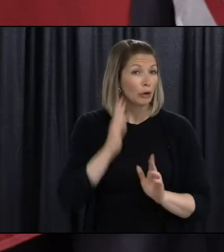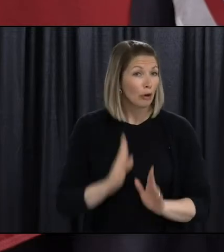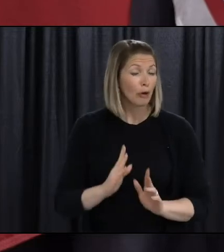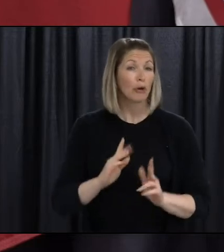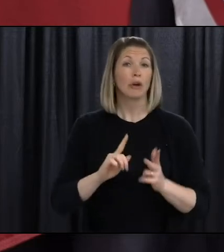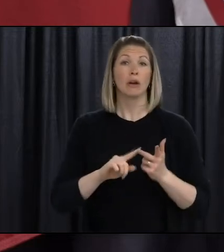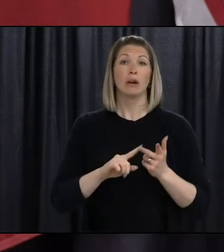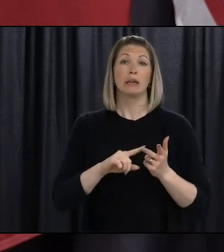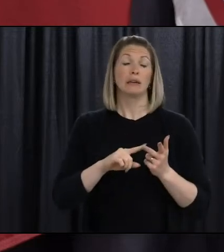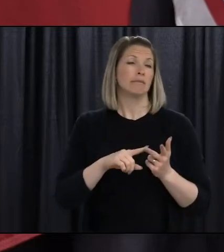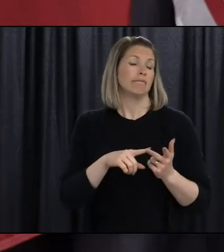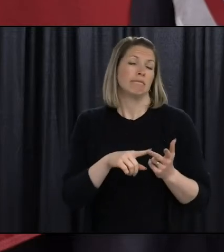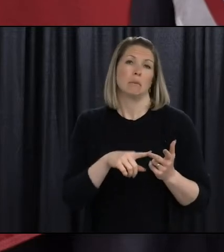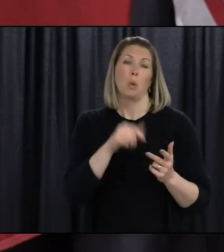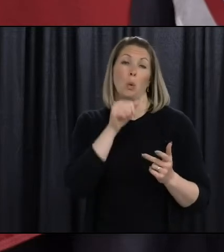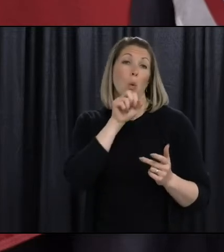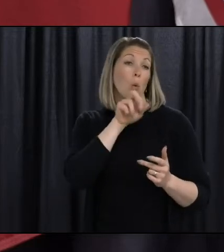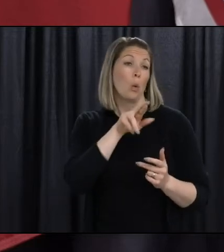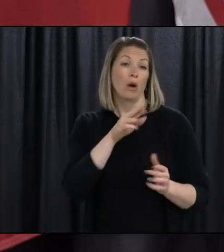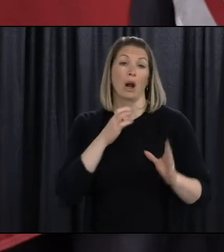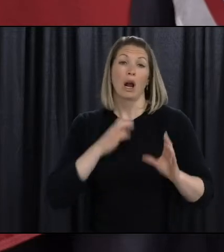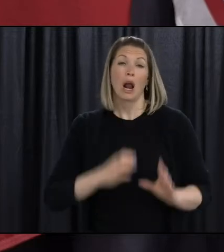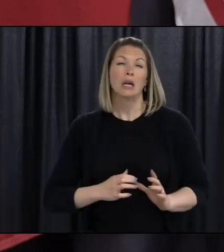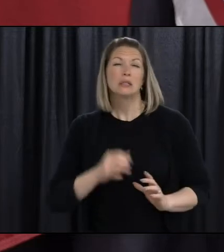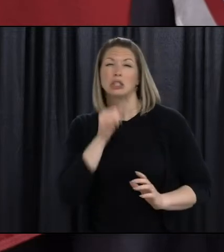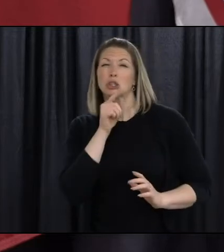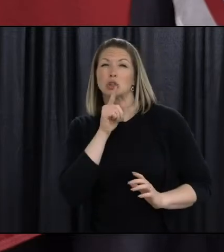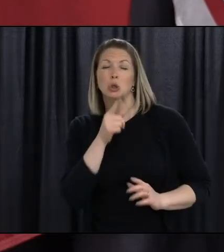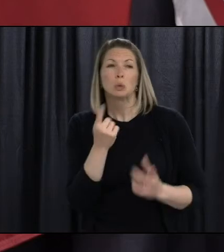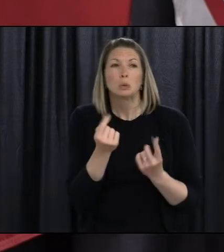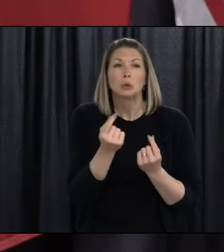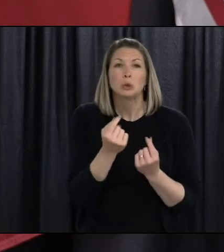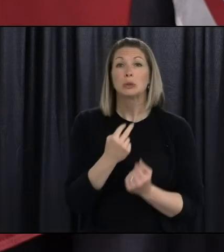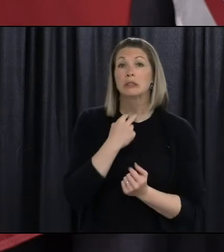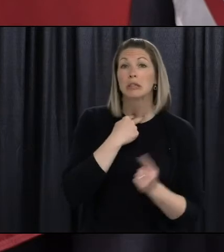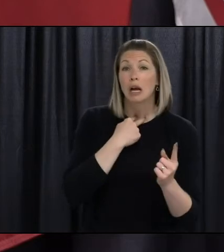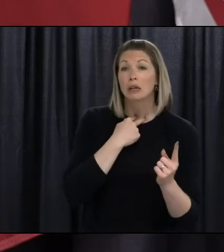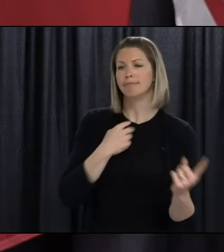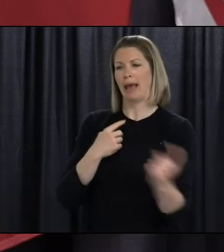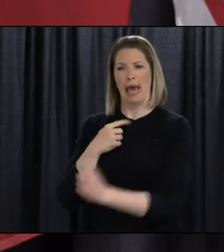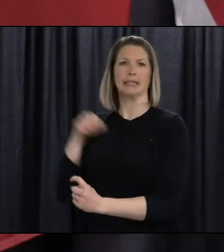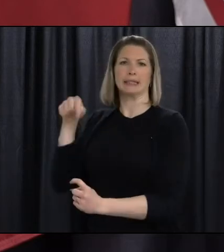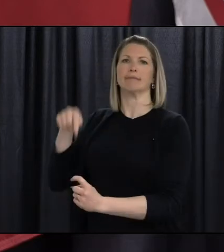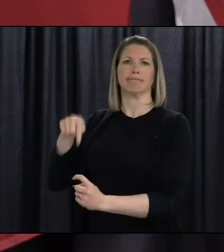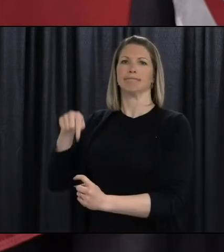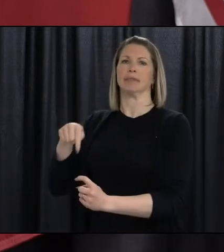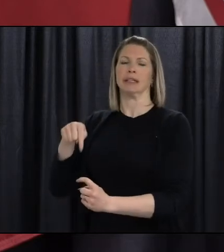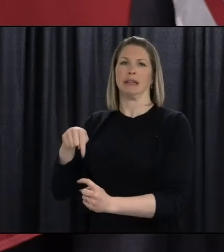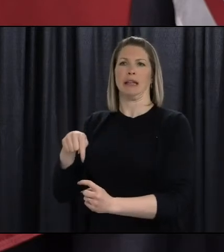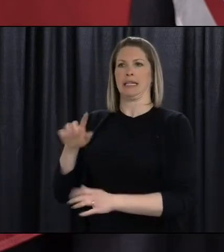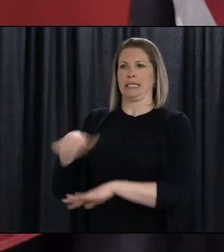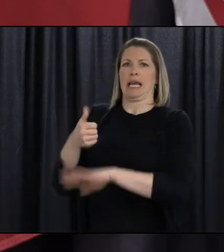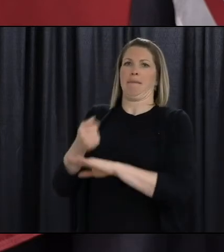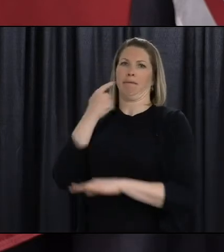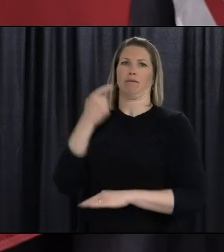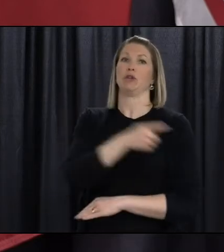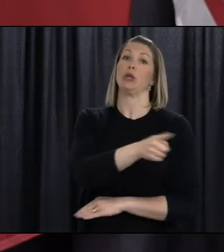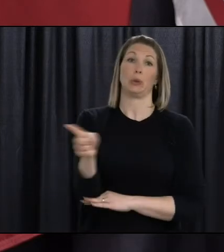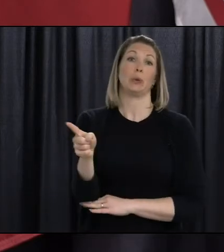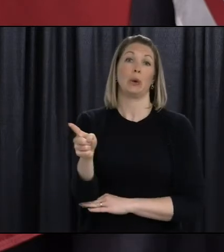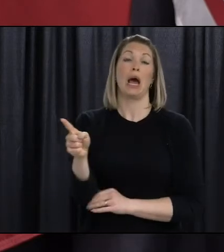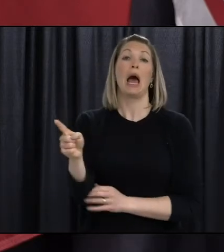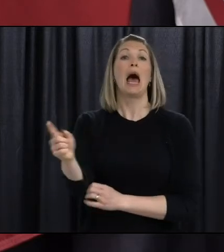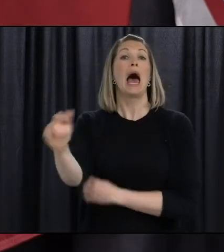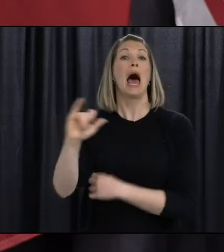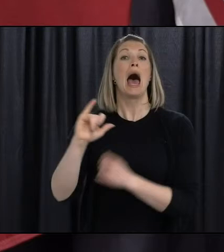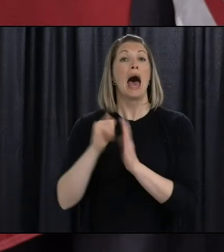run a business for someone else, or you're an organization in this province, this business response team is there for you. You can reach them